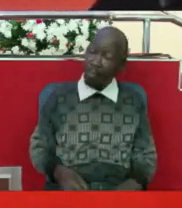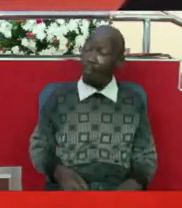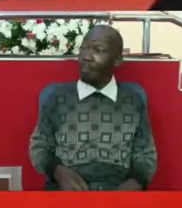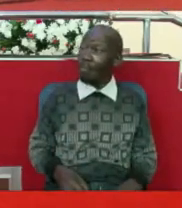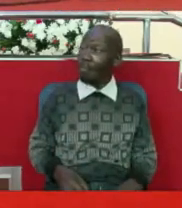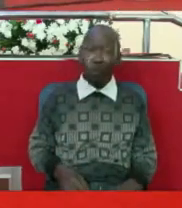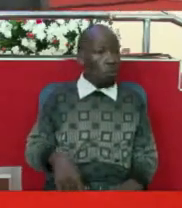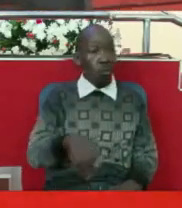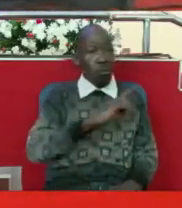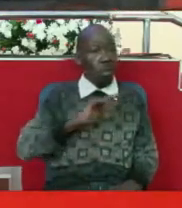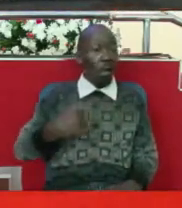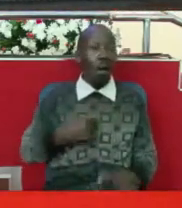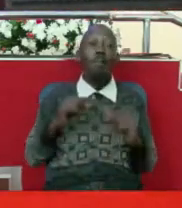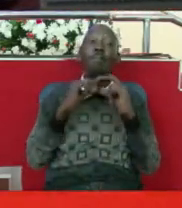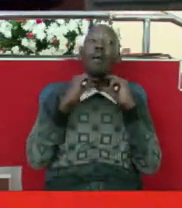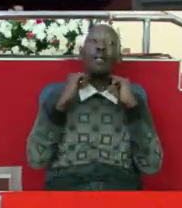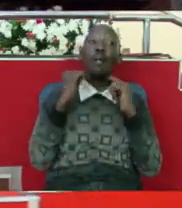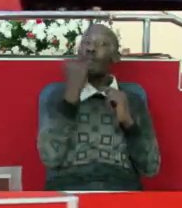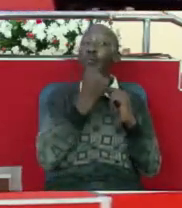We had Pastor Big Mouth.